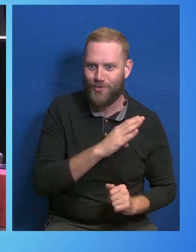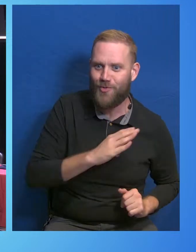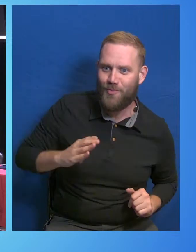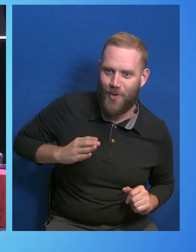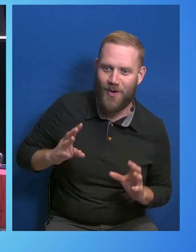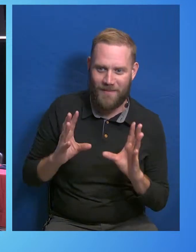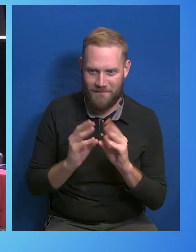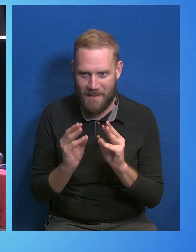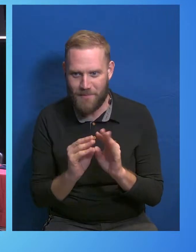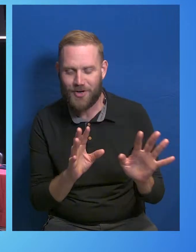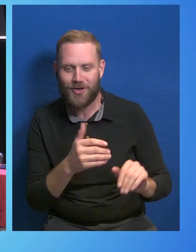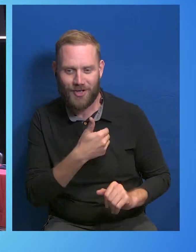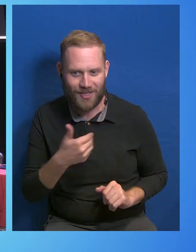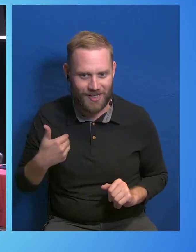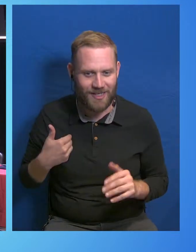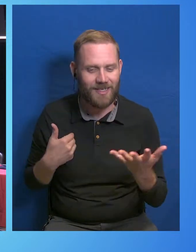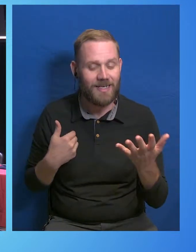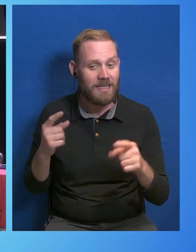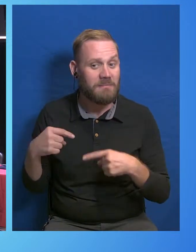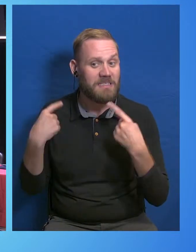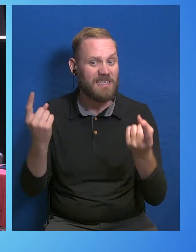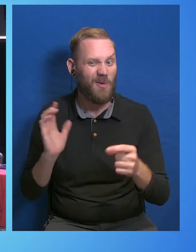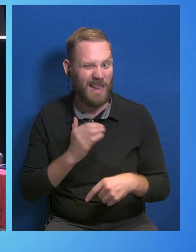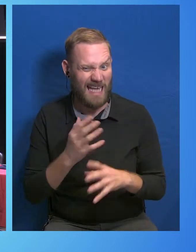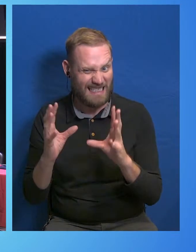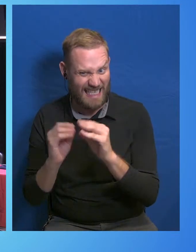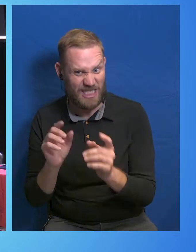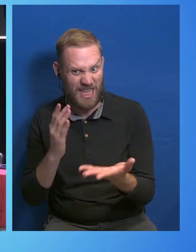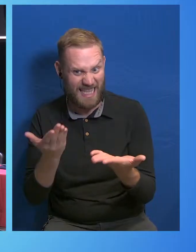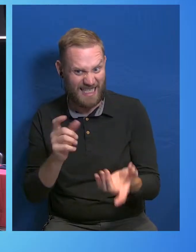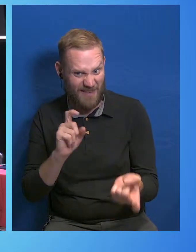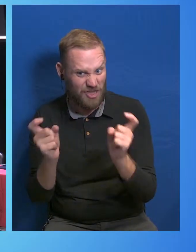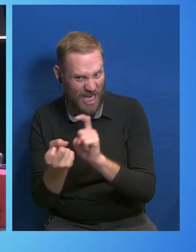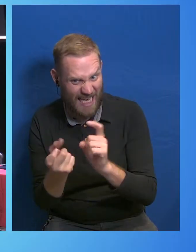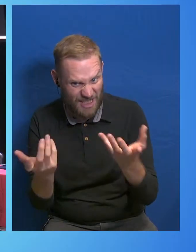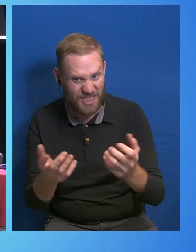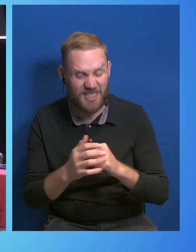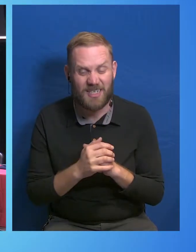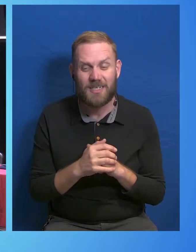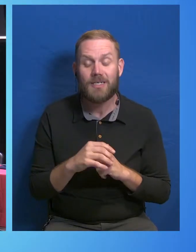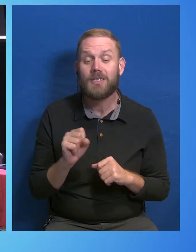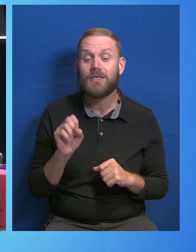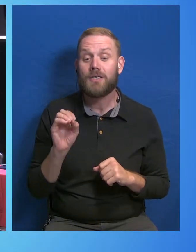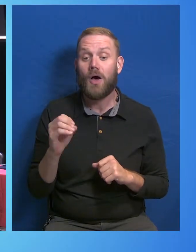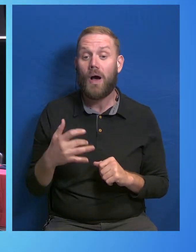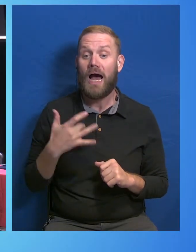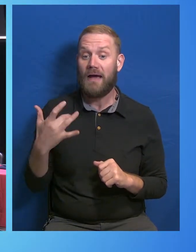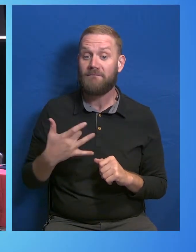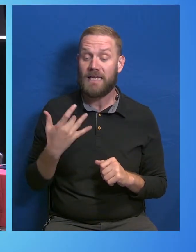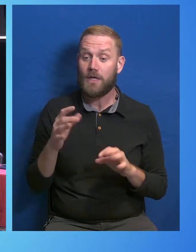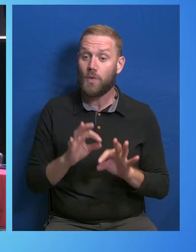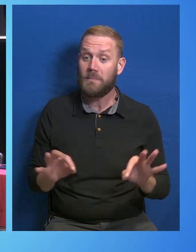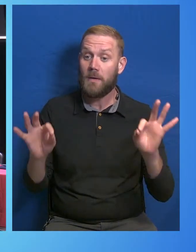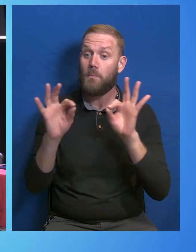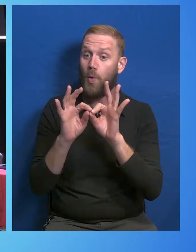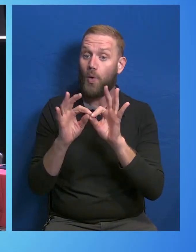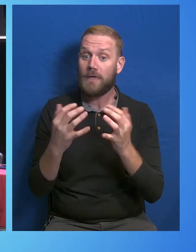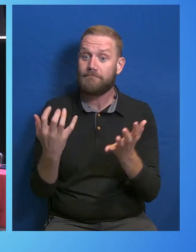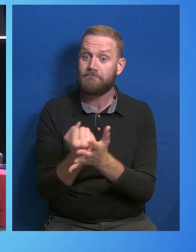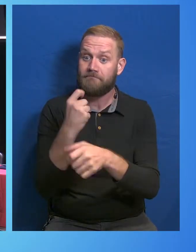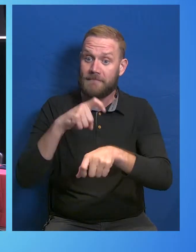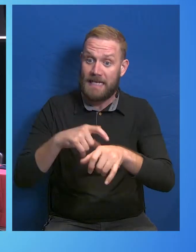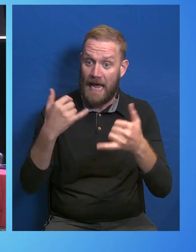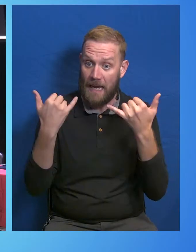stand. Since our last session, things have changed. So I think it would be critical, a good